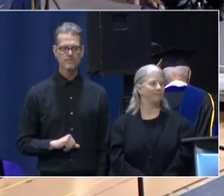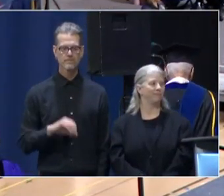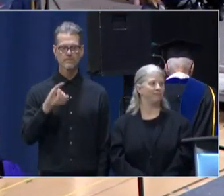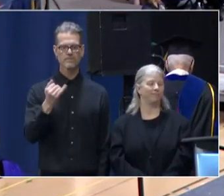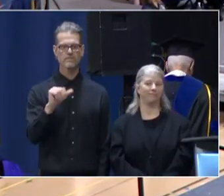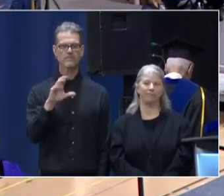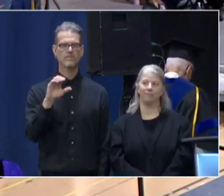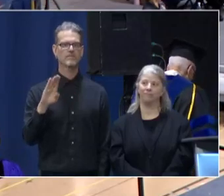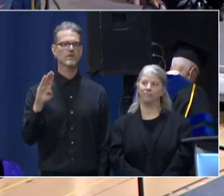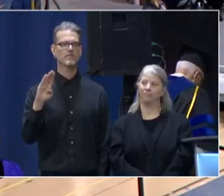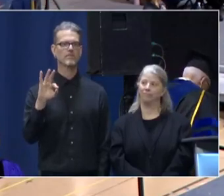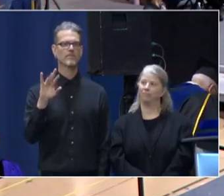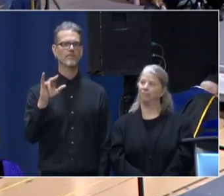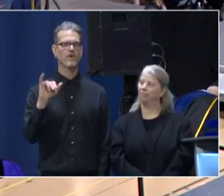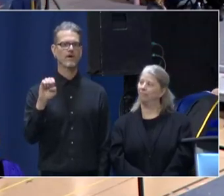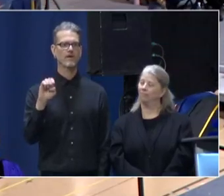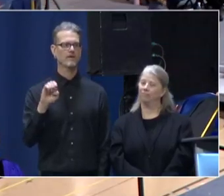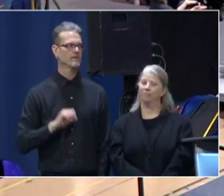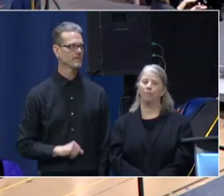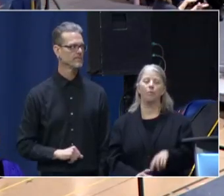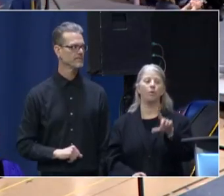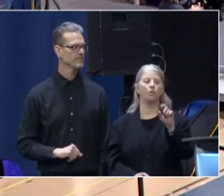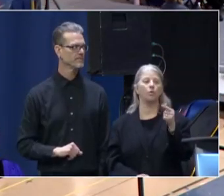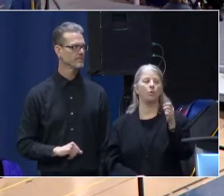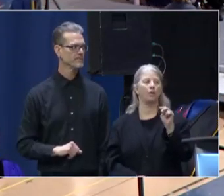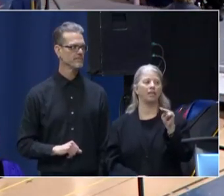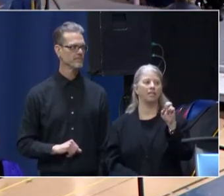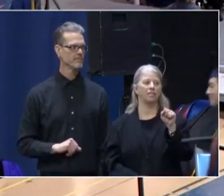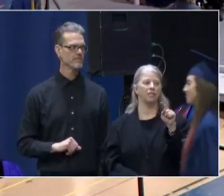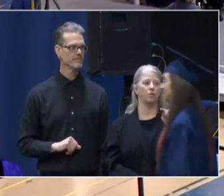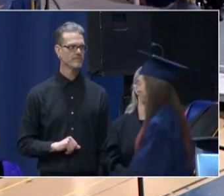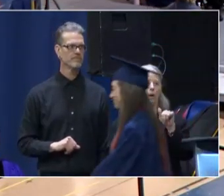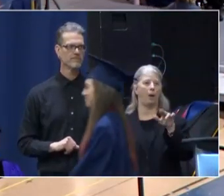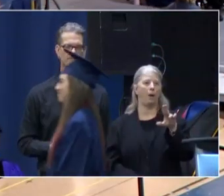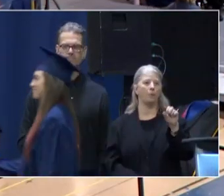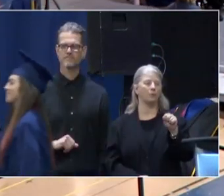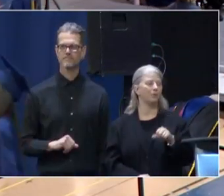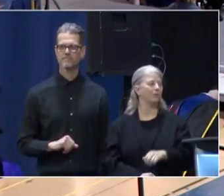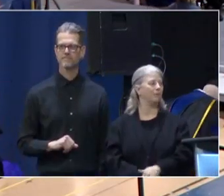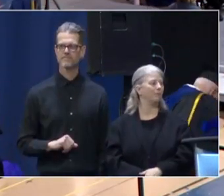Jacob Fry. Logan Strauss.